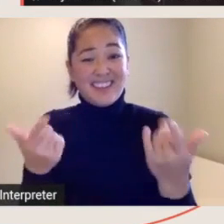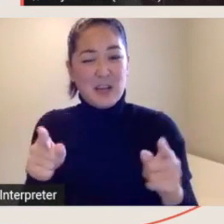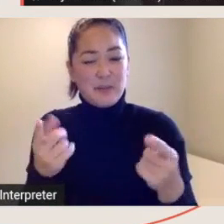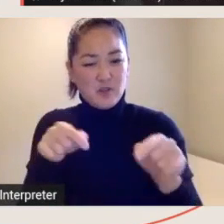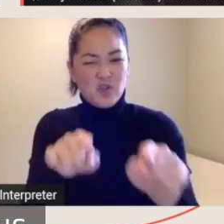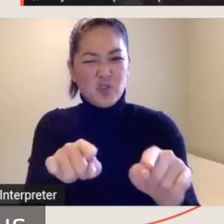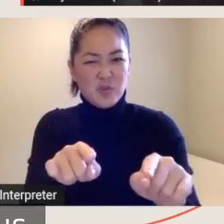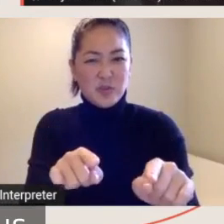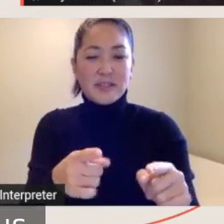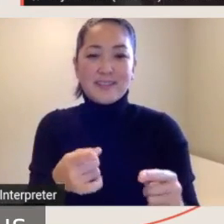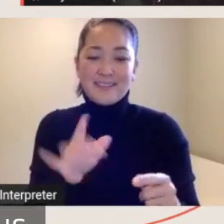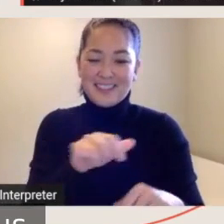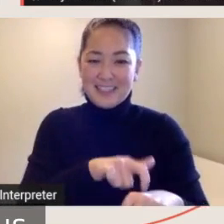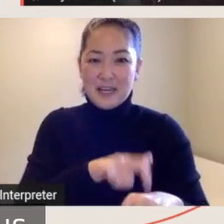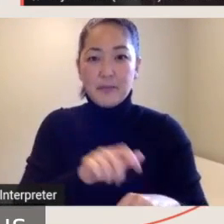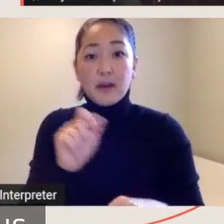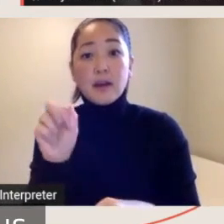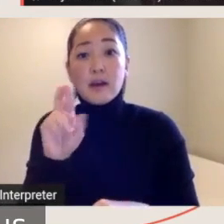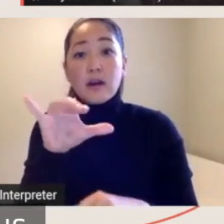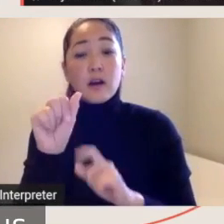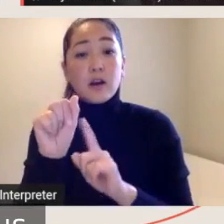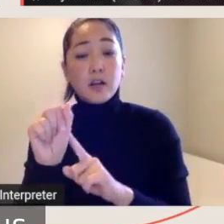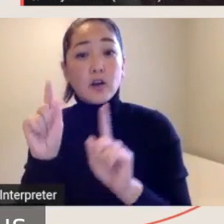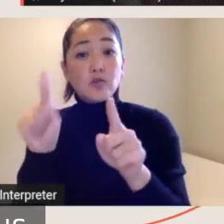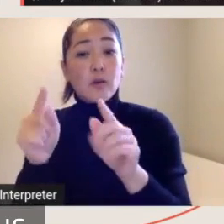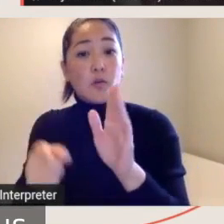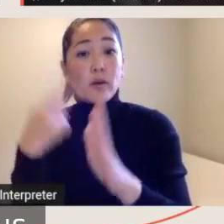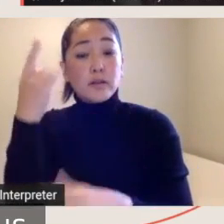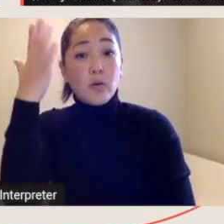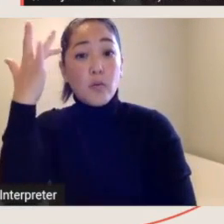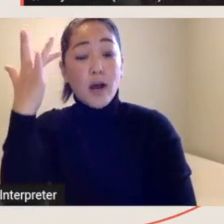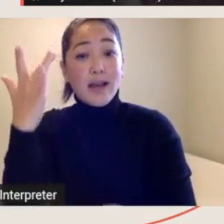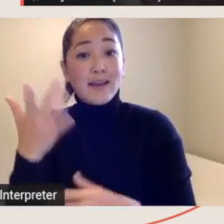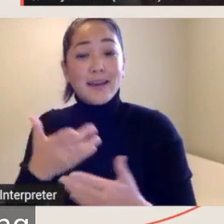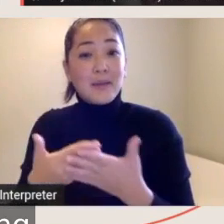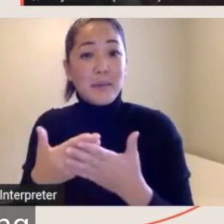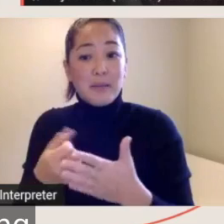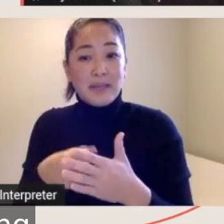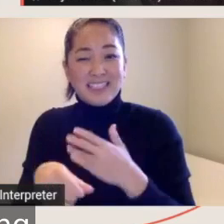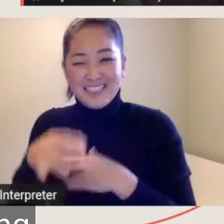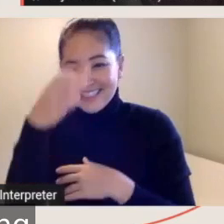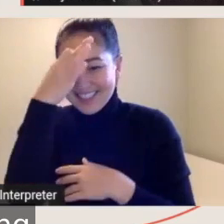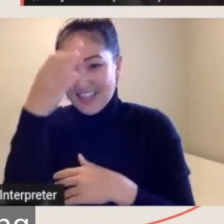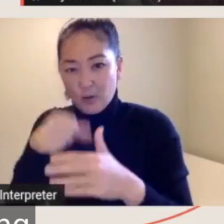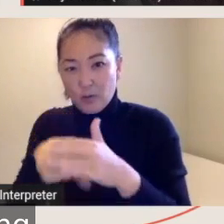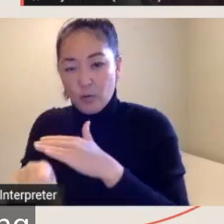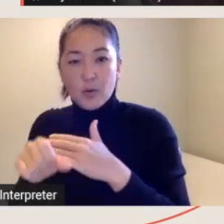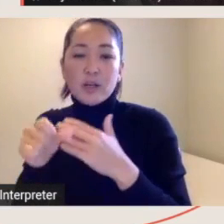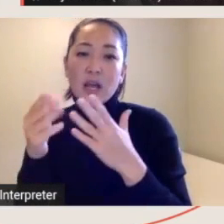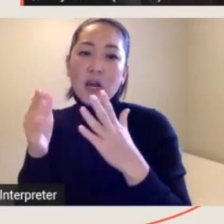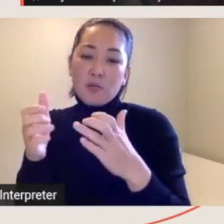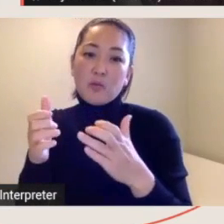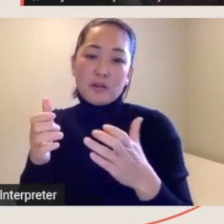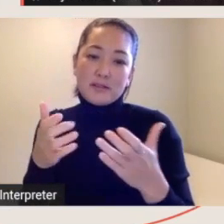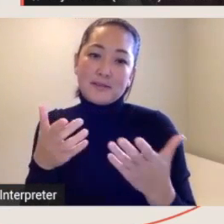anyway. Arya went once without us because the baby was about to be born, and so that was something that we wanted to, at